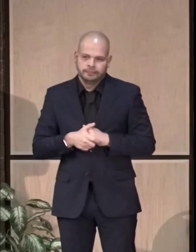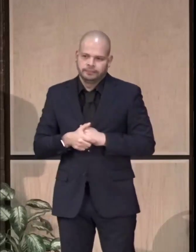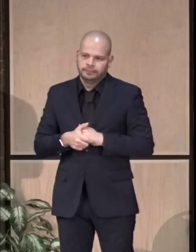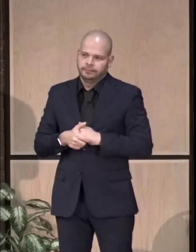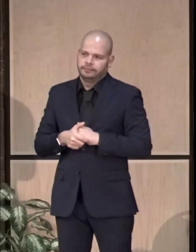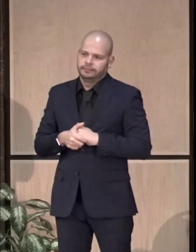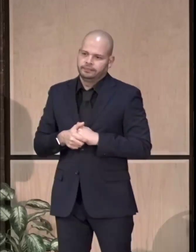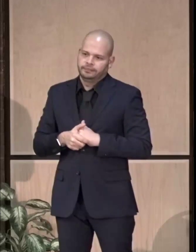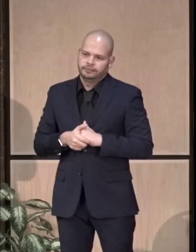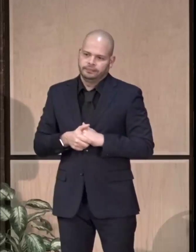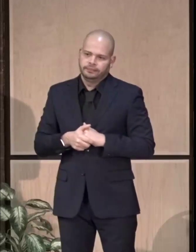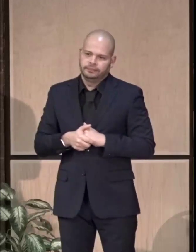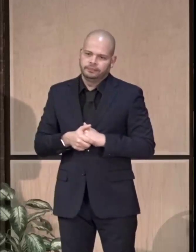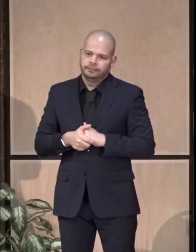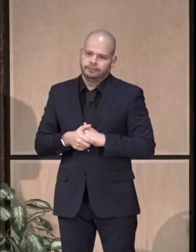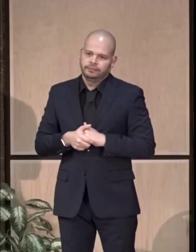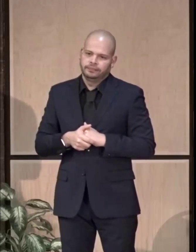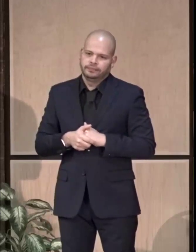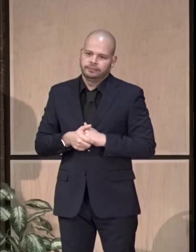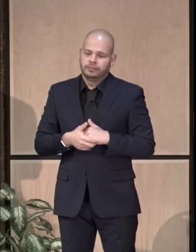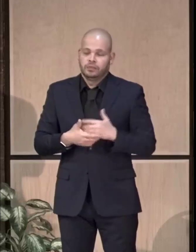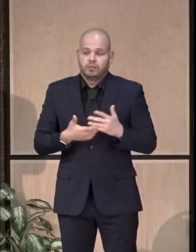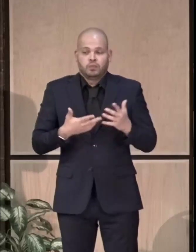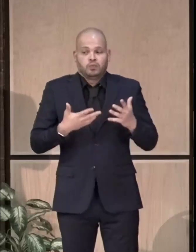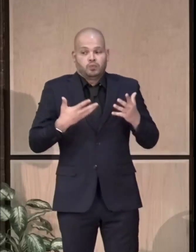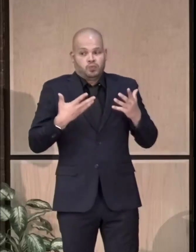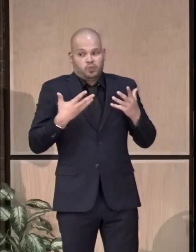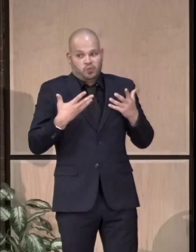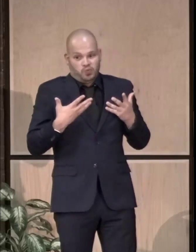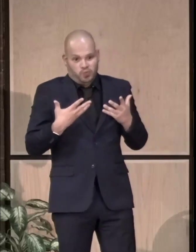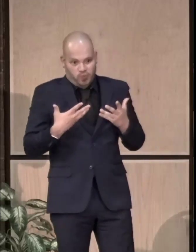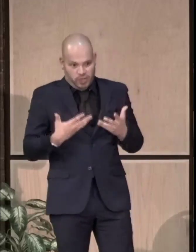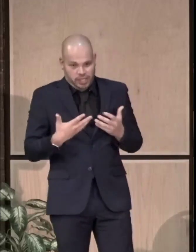Well, shortly down, what I'm referring to with this